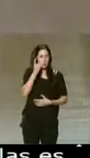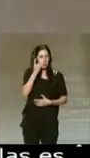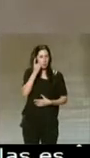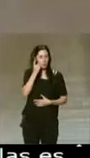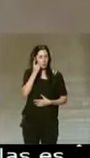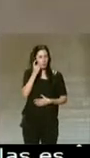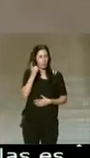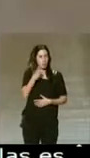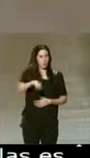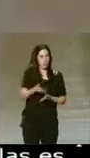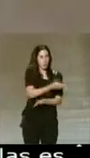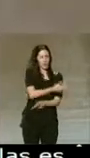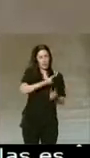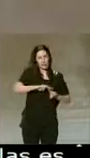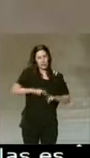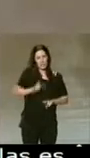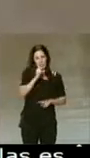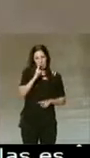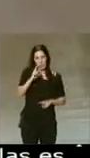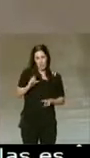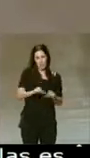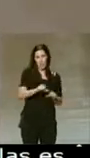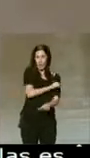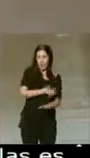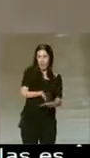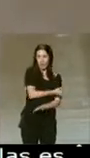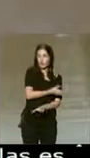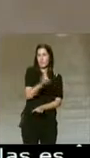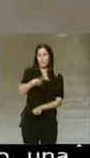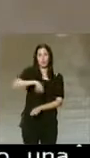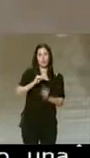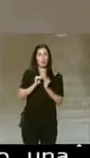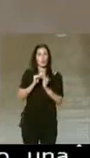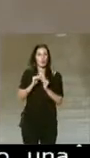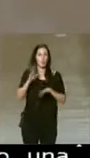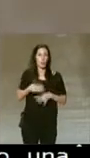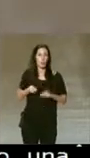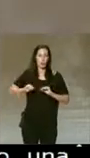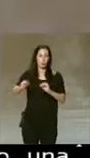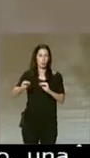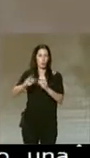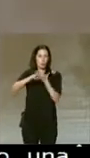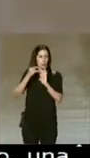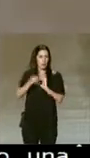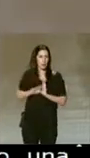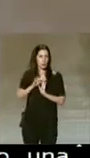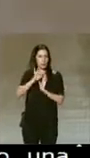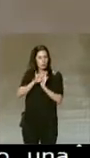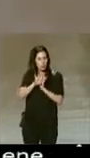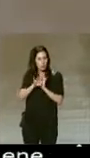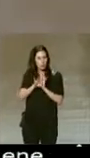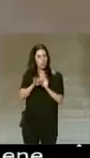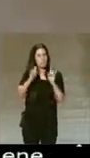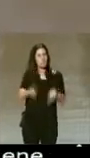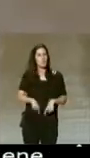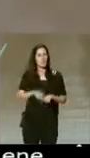the device through a button. We had already researched this a few years ago. Nevertheless, they have developed this for themselves, and